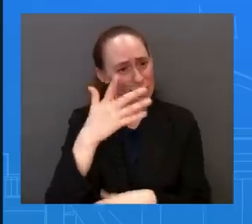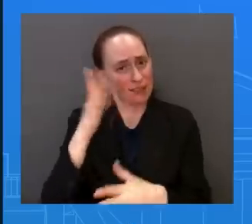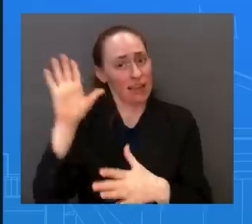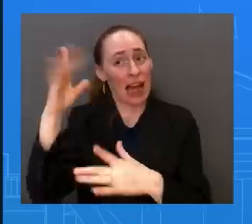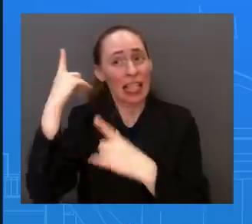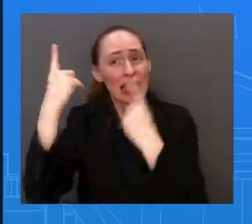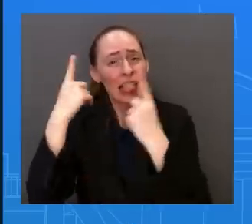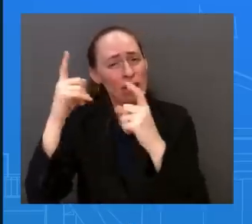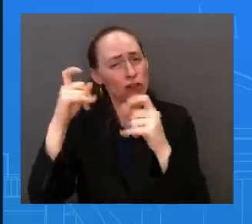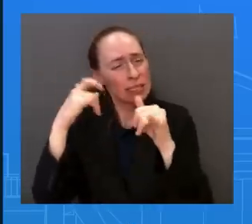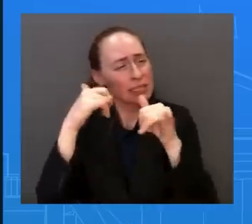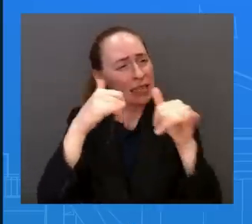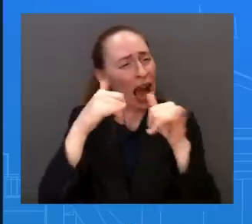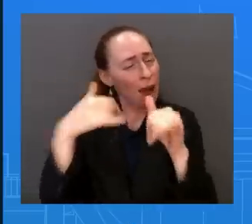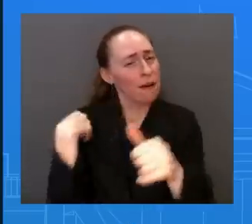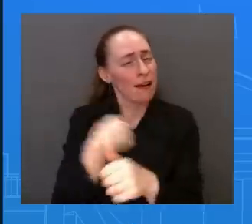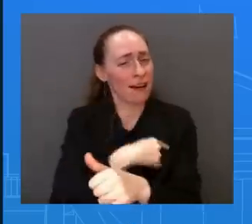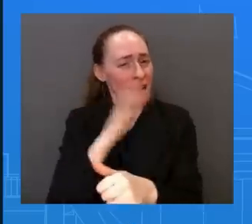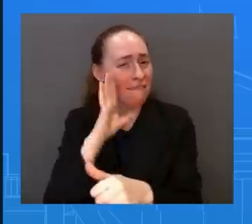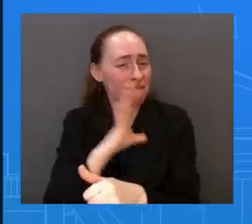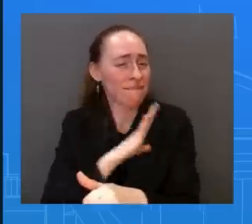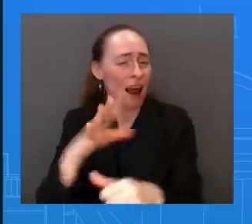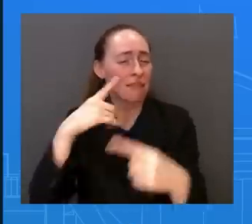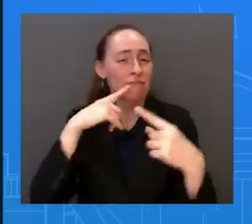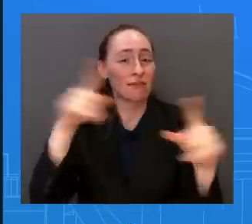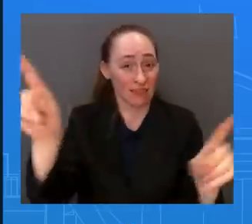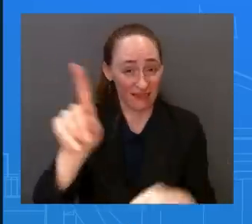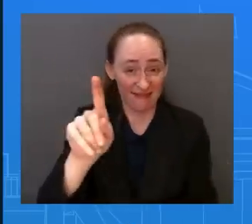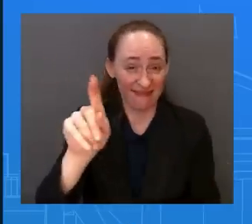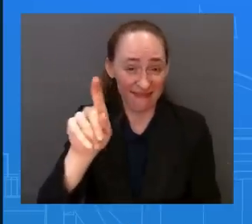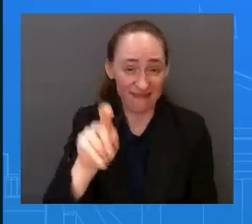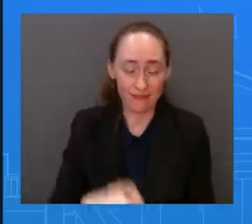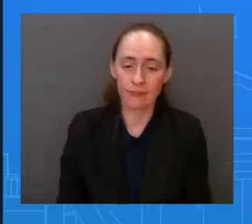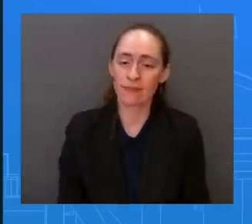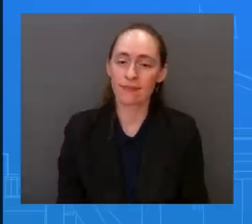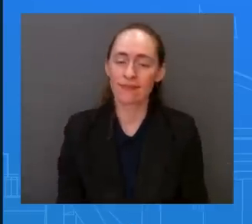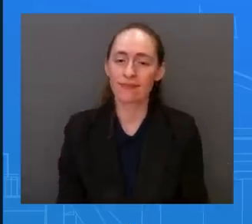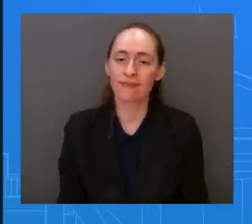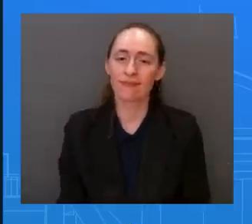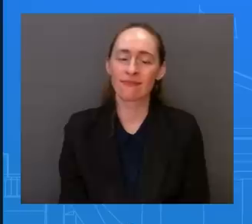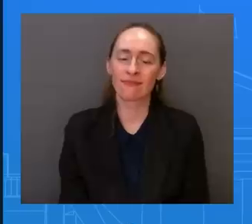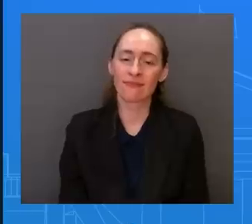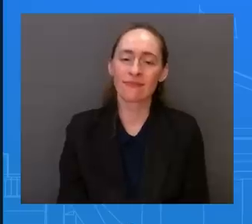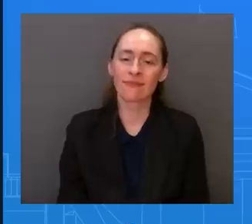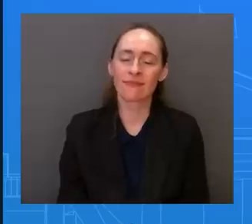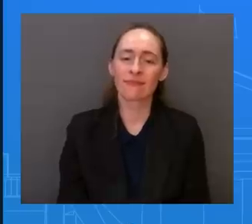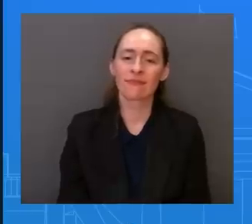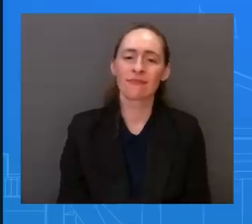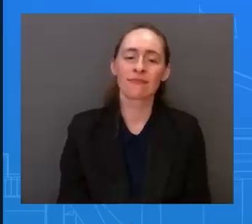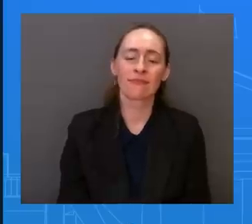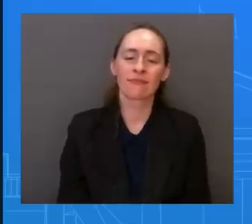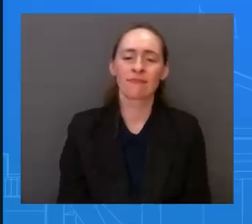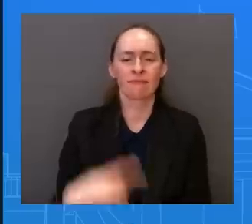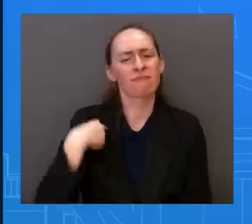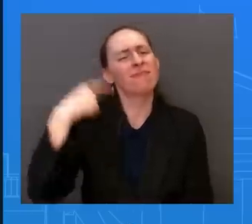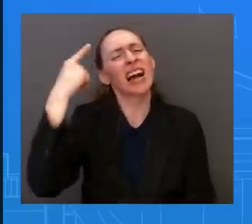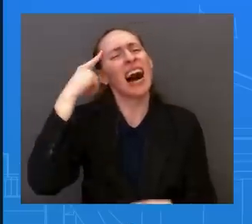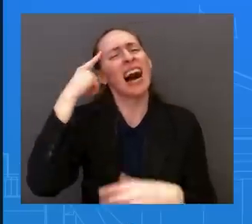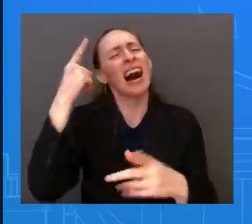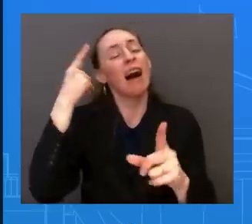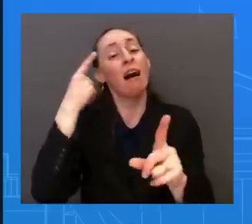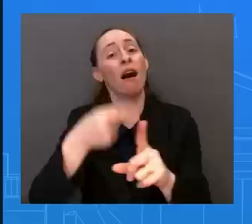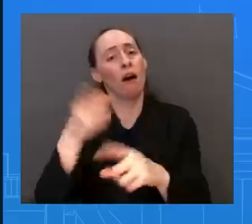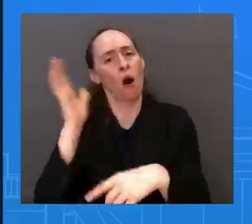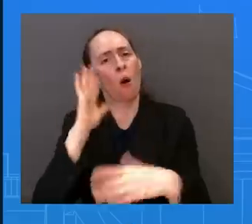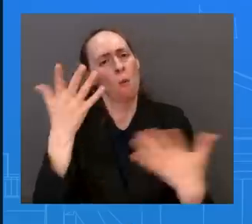case for the president, is to, number one, meet the American people where they are, with the recognition, as I mentioned, that that